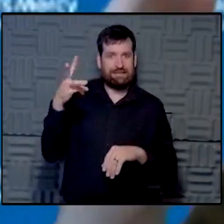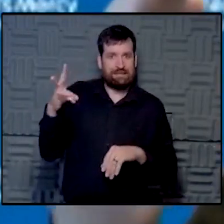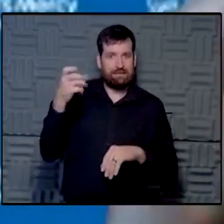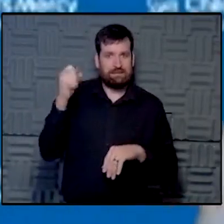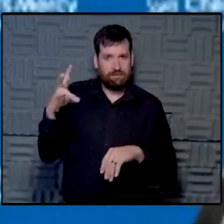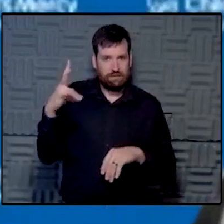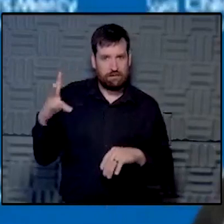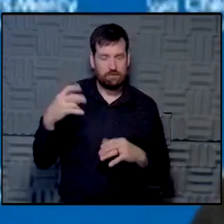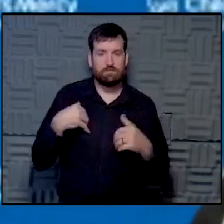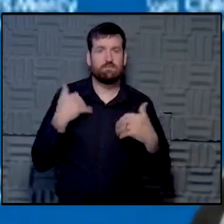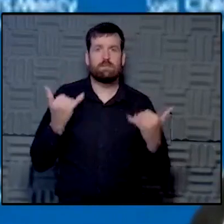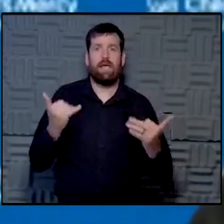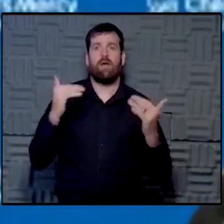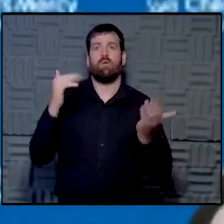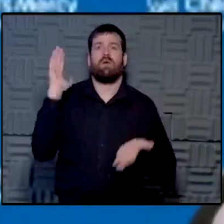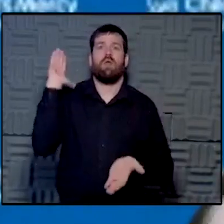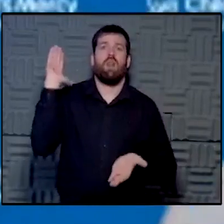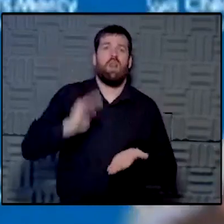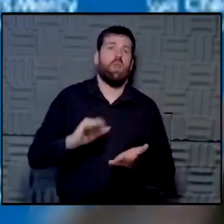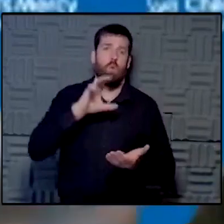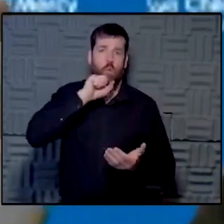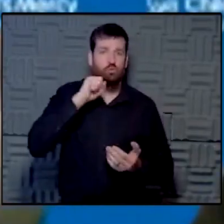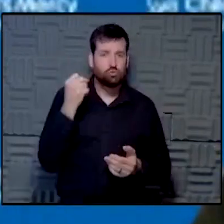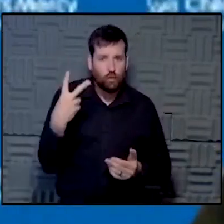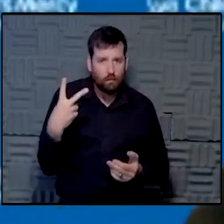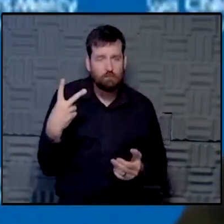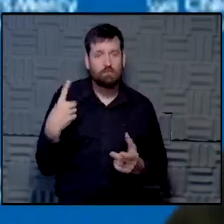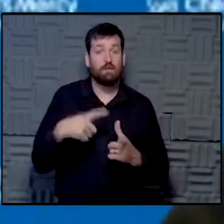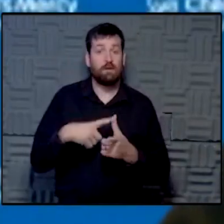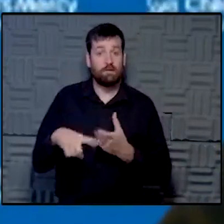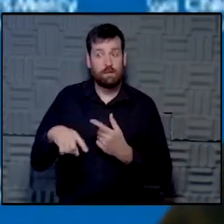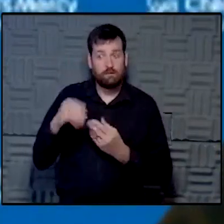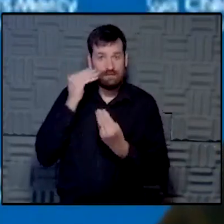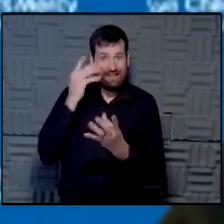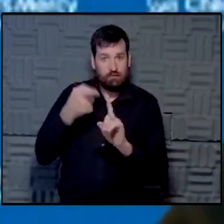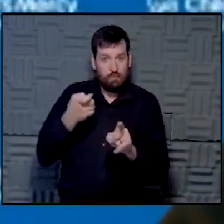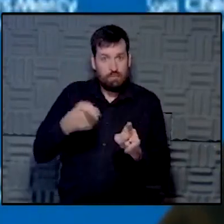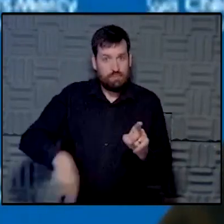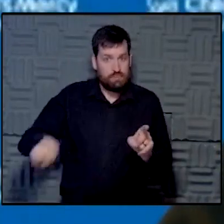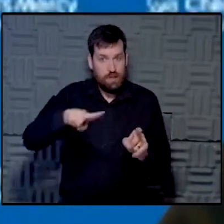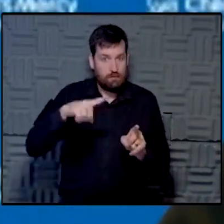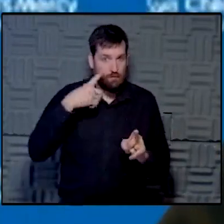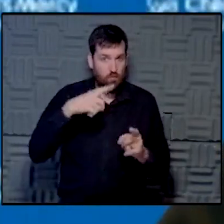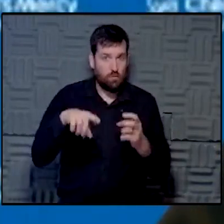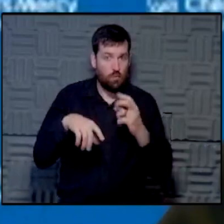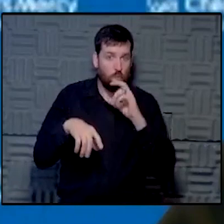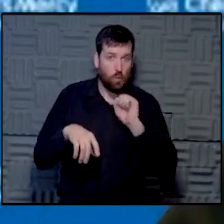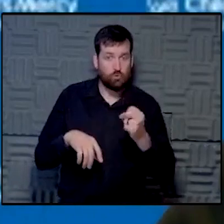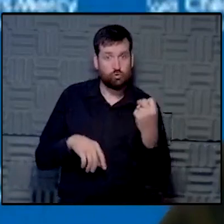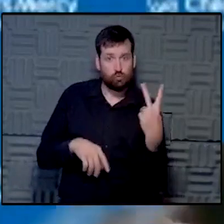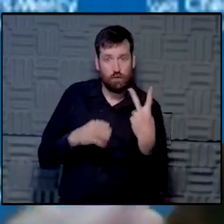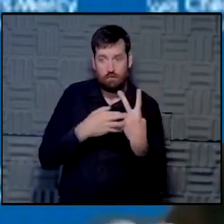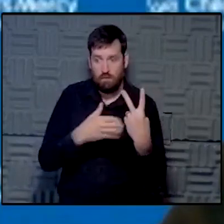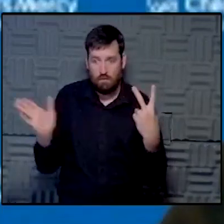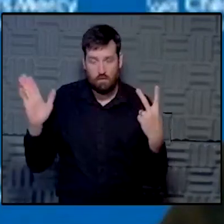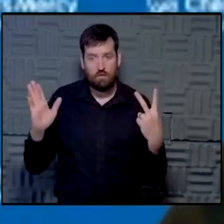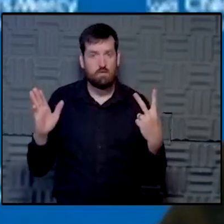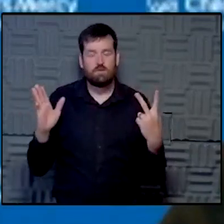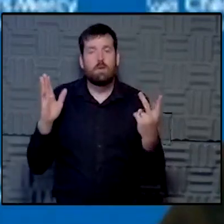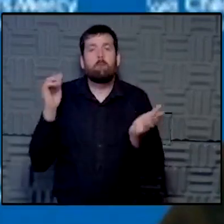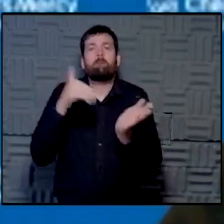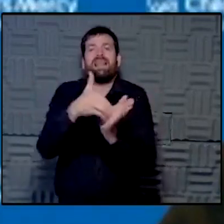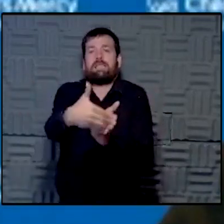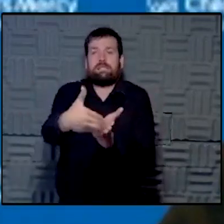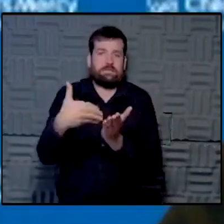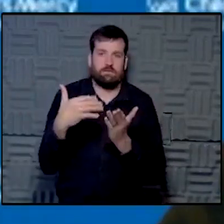So now we just brought it down to 12. And then we're going to have data from those 12-year-olds and above from the public, millions of